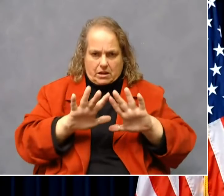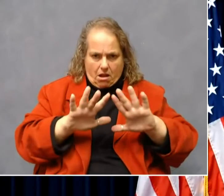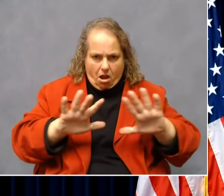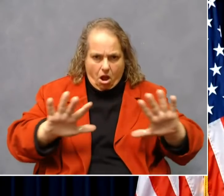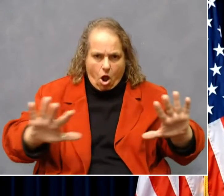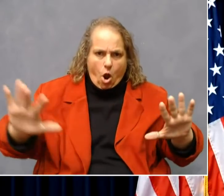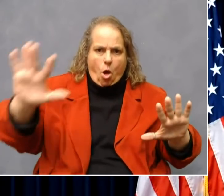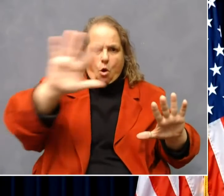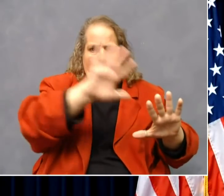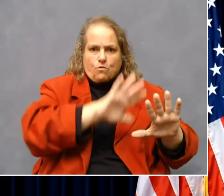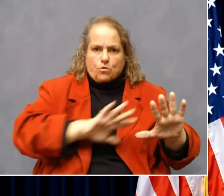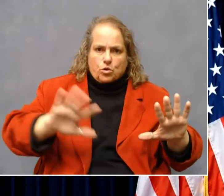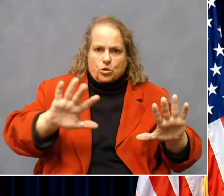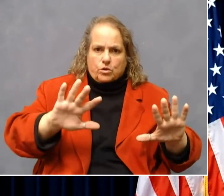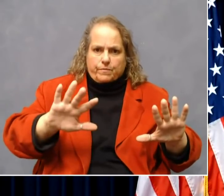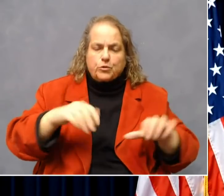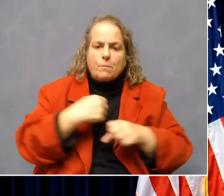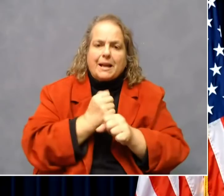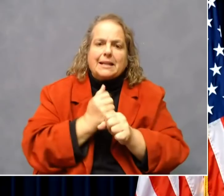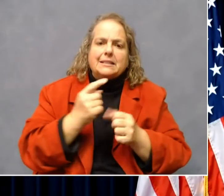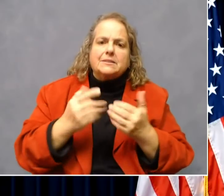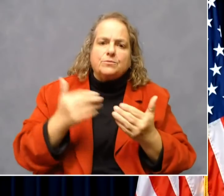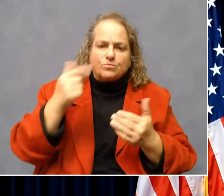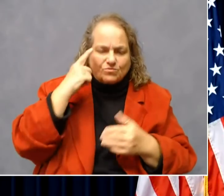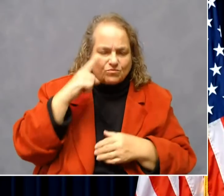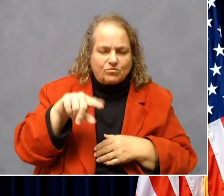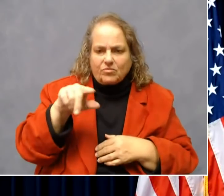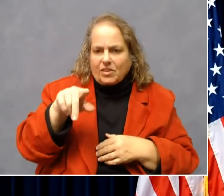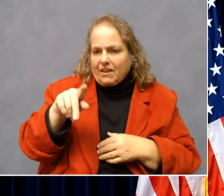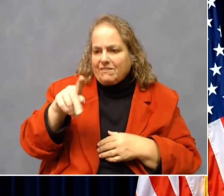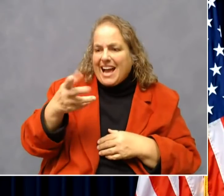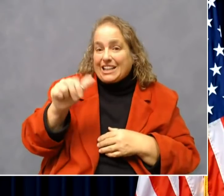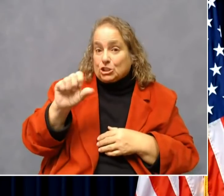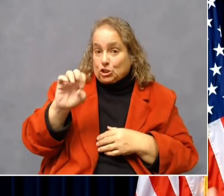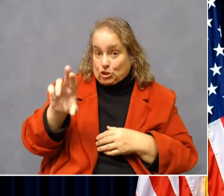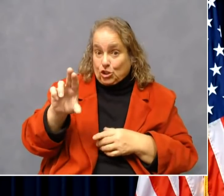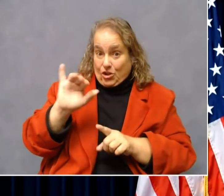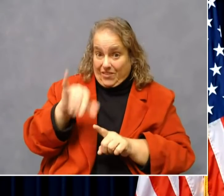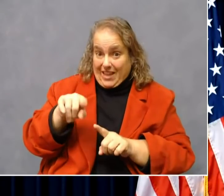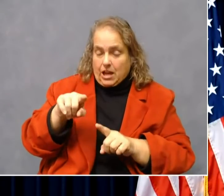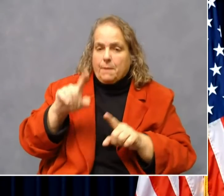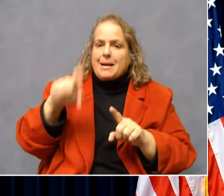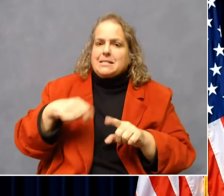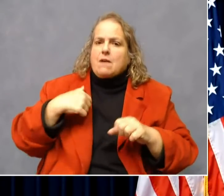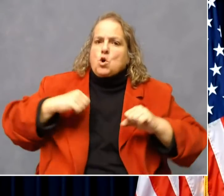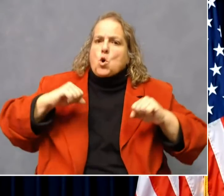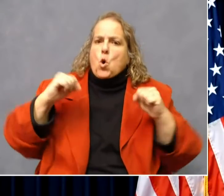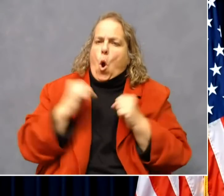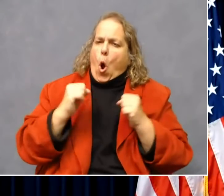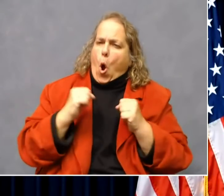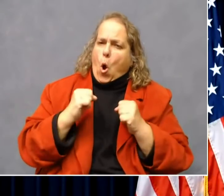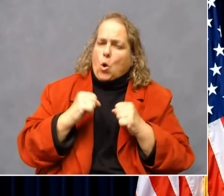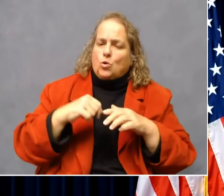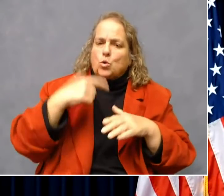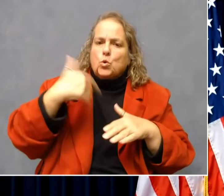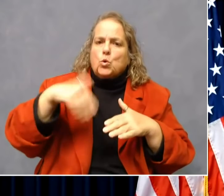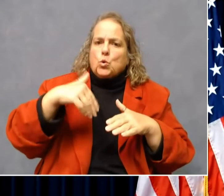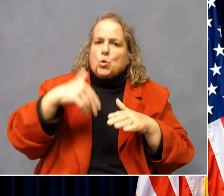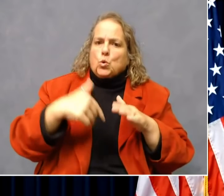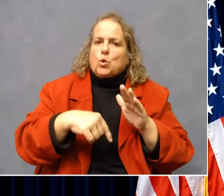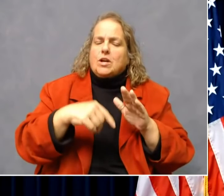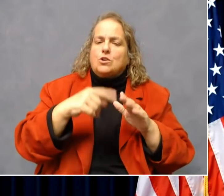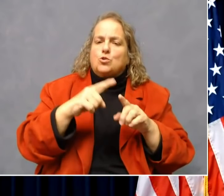requires the cold storage that not everybody has. But we're getting them all into the system right now. And the